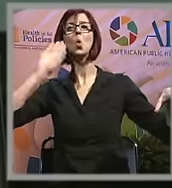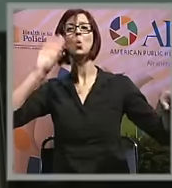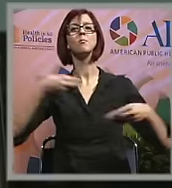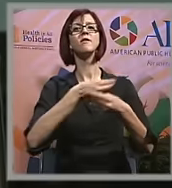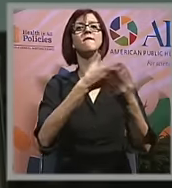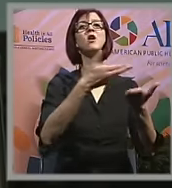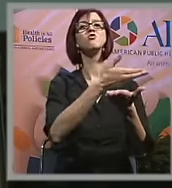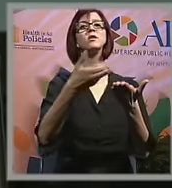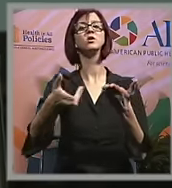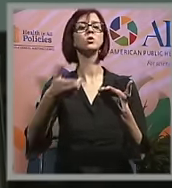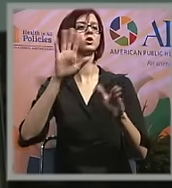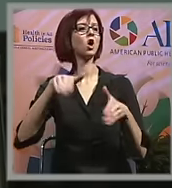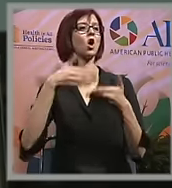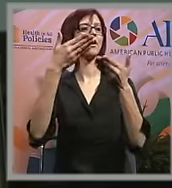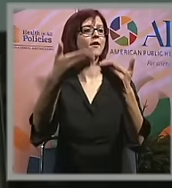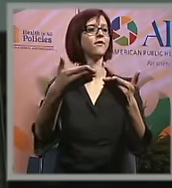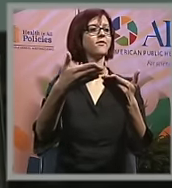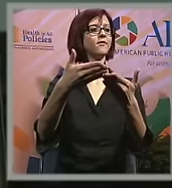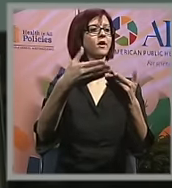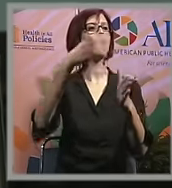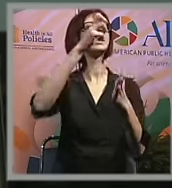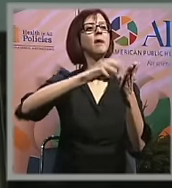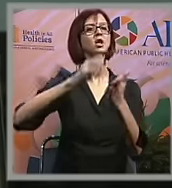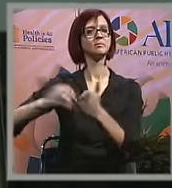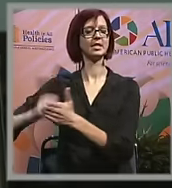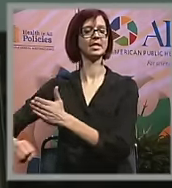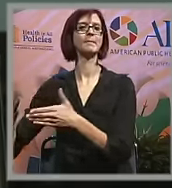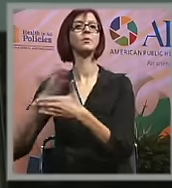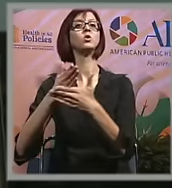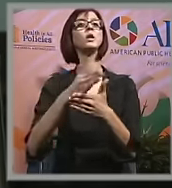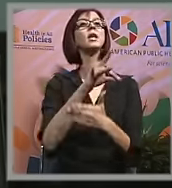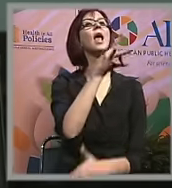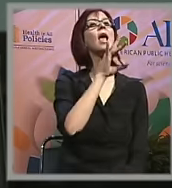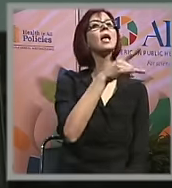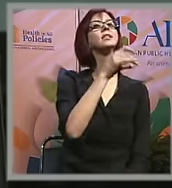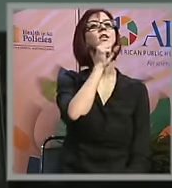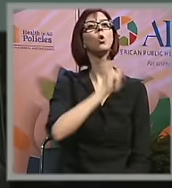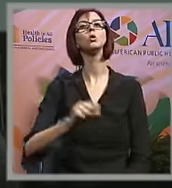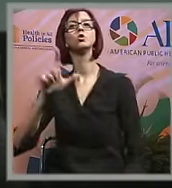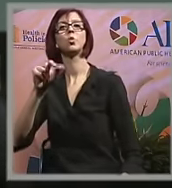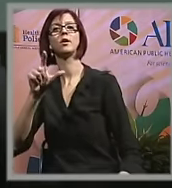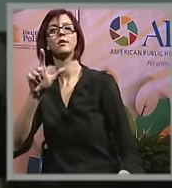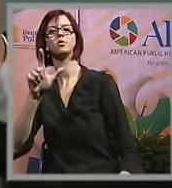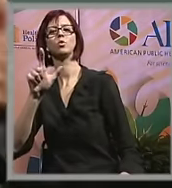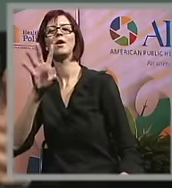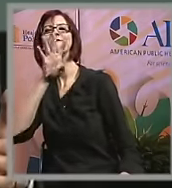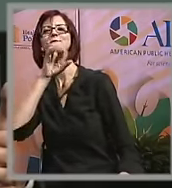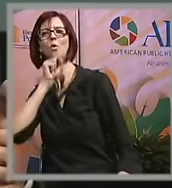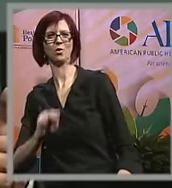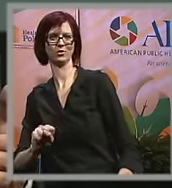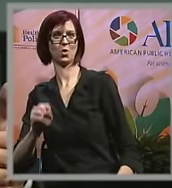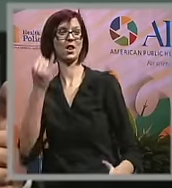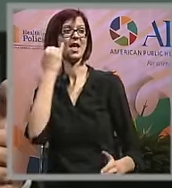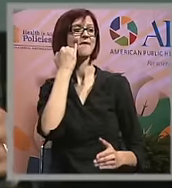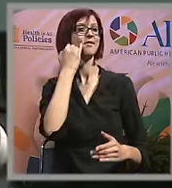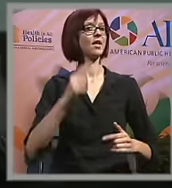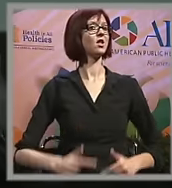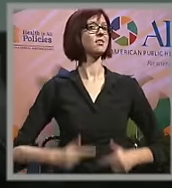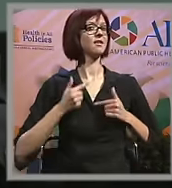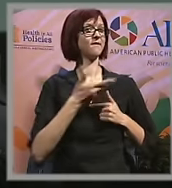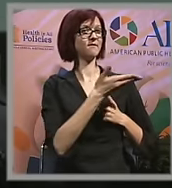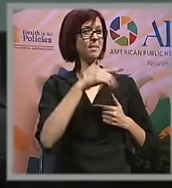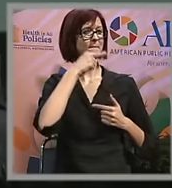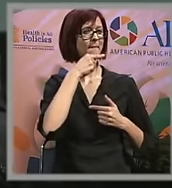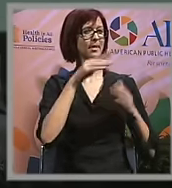offer expungements for people between the ages of 18 and 24 who are public housing residents or family members of public housing